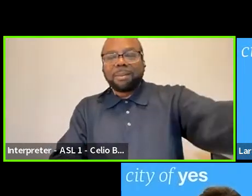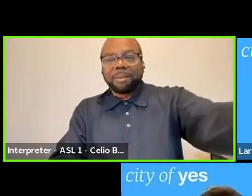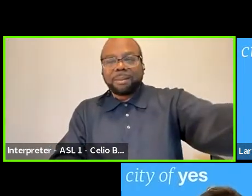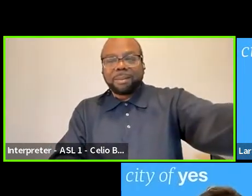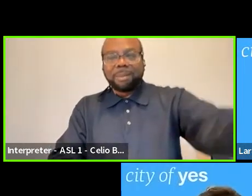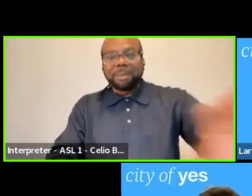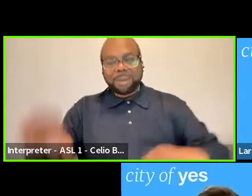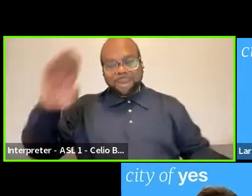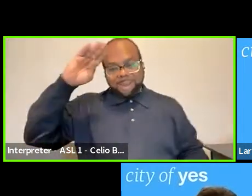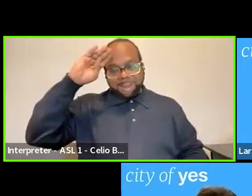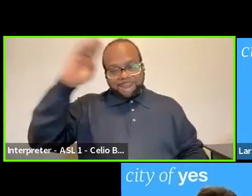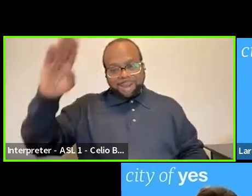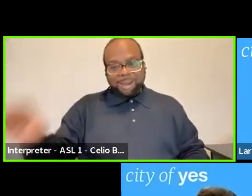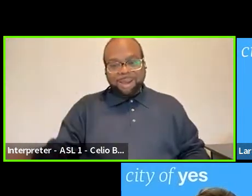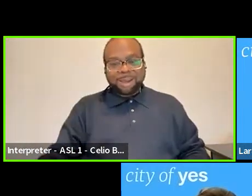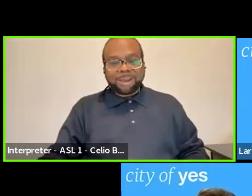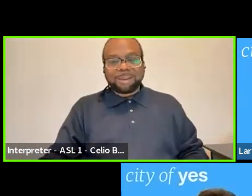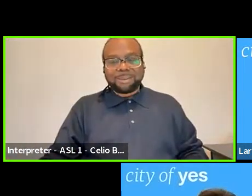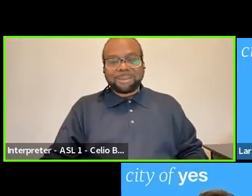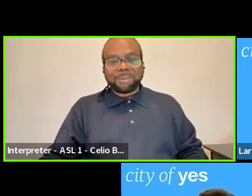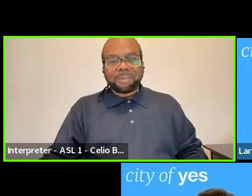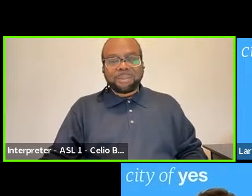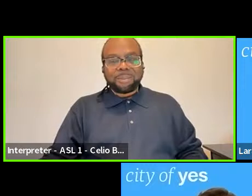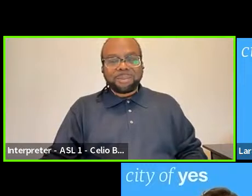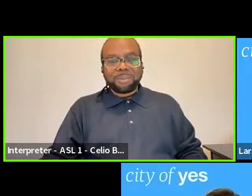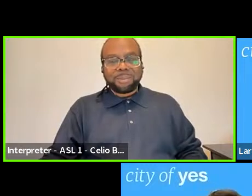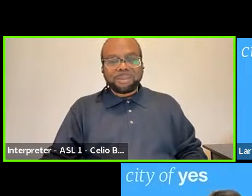Hello. Hello. Hi, Deborah.